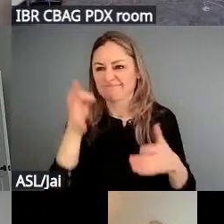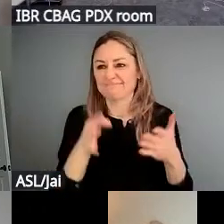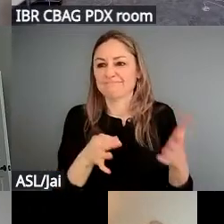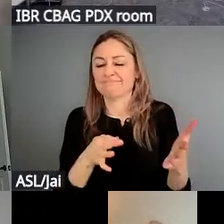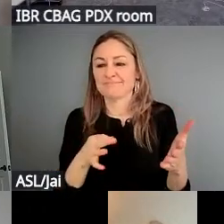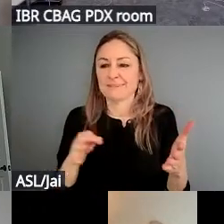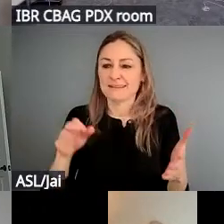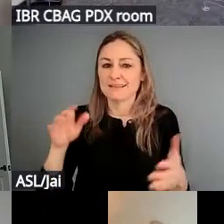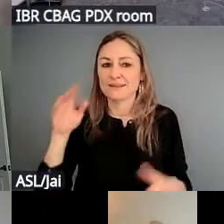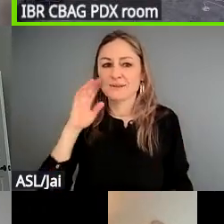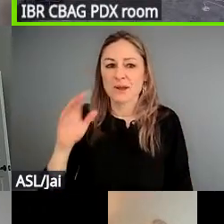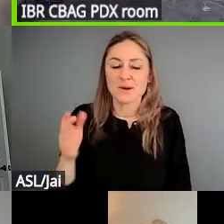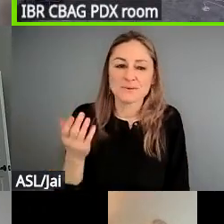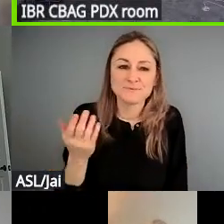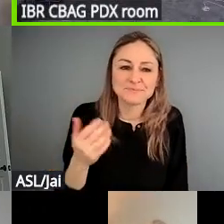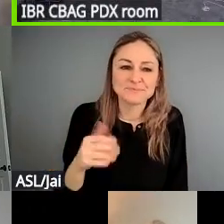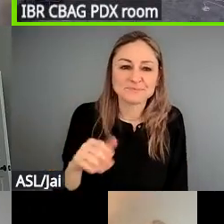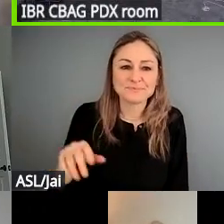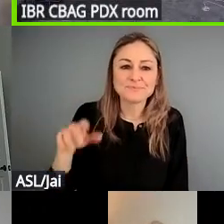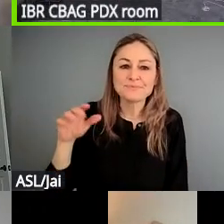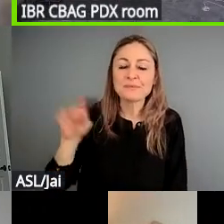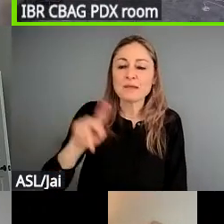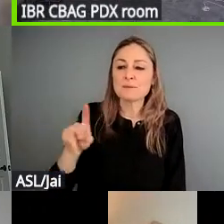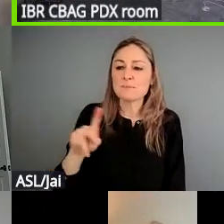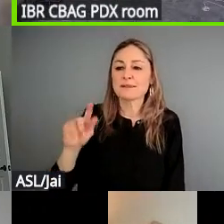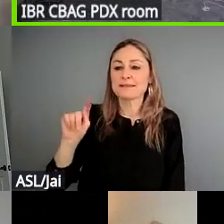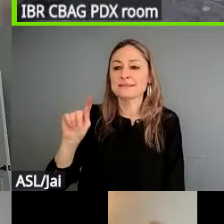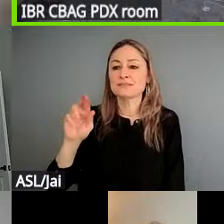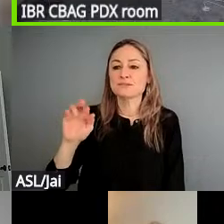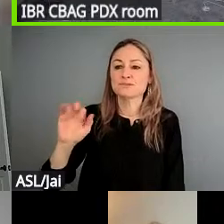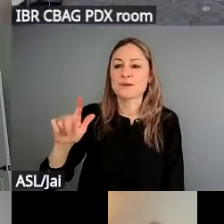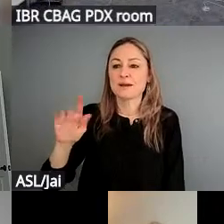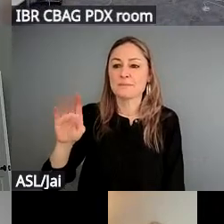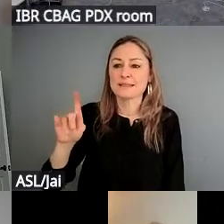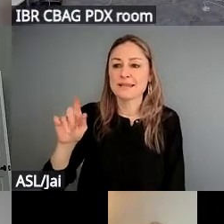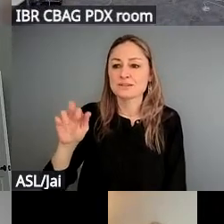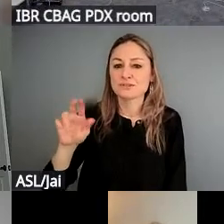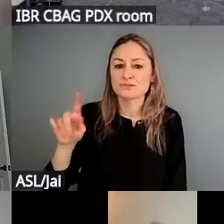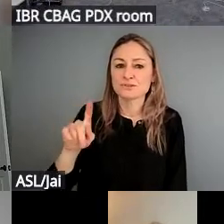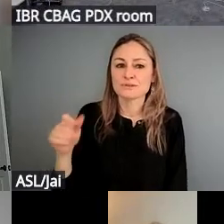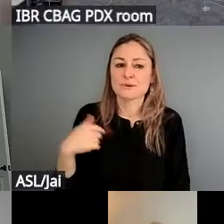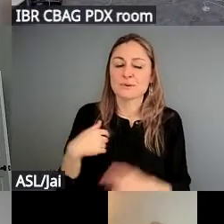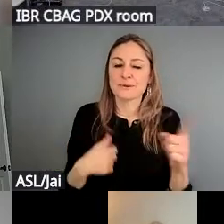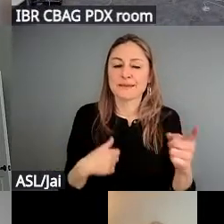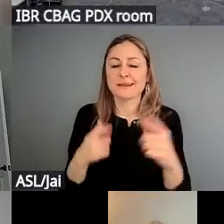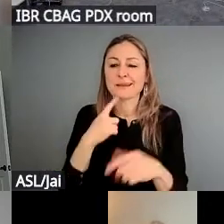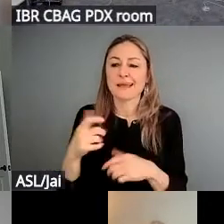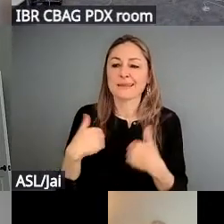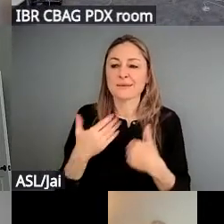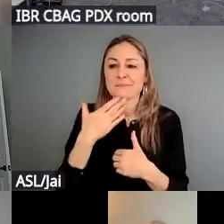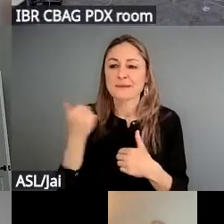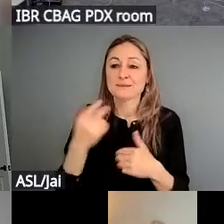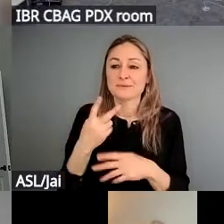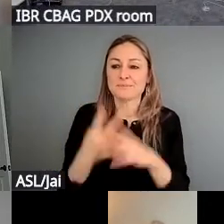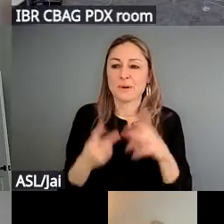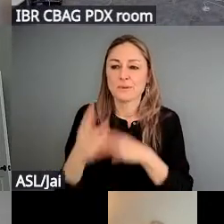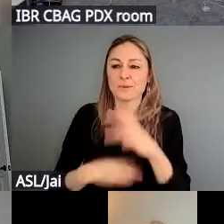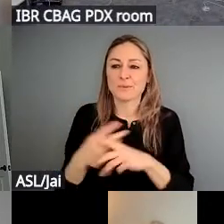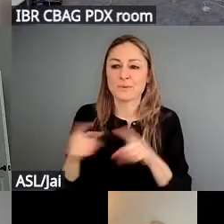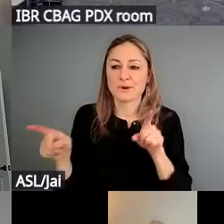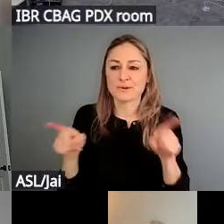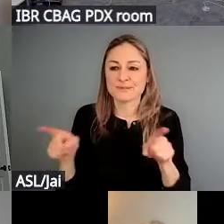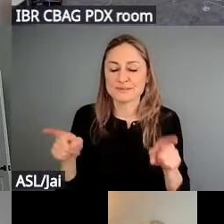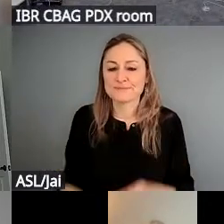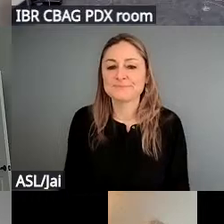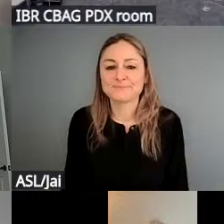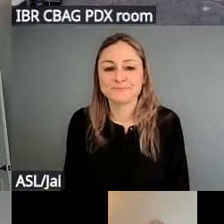Trailblazers, and other things that we could go experience. So it was kind of the best of both worlds. Great. Thanks so much,